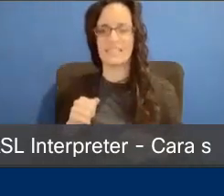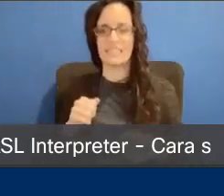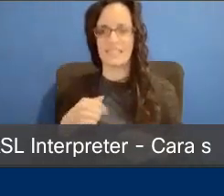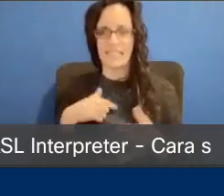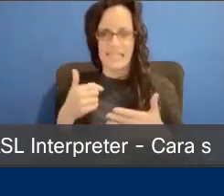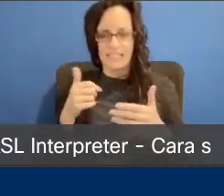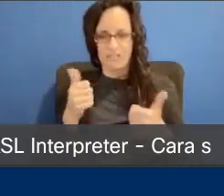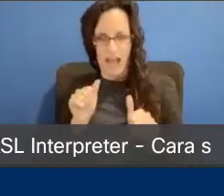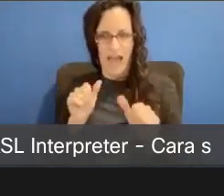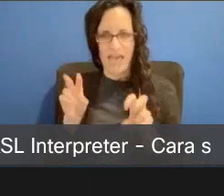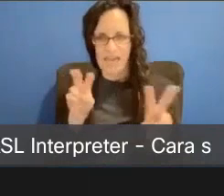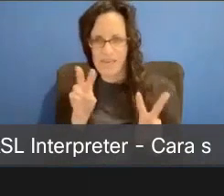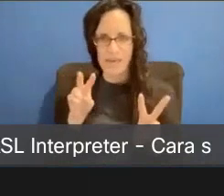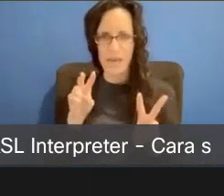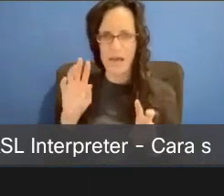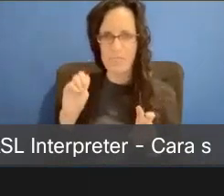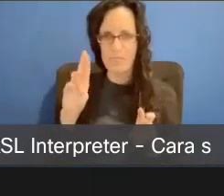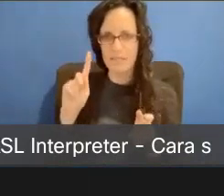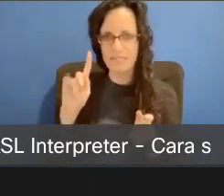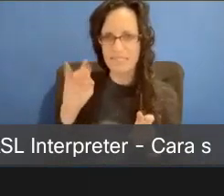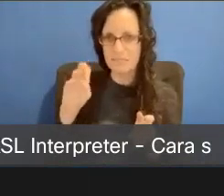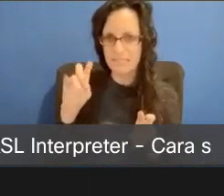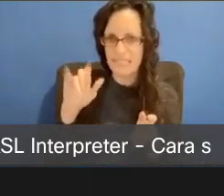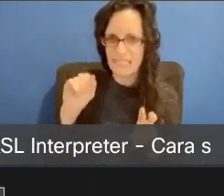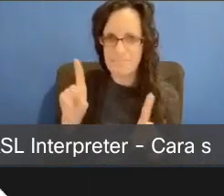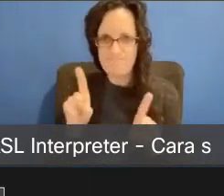at that. Yeah. See what those are. Yeah.